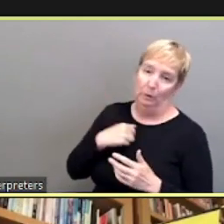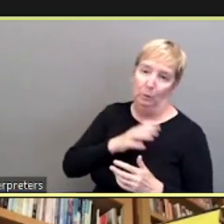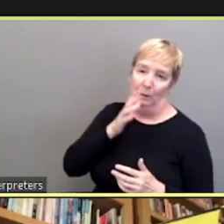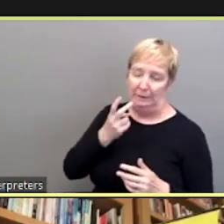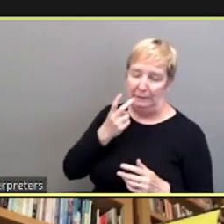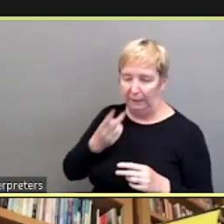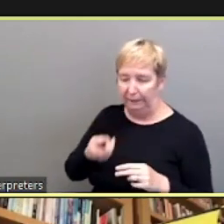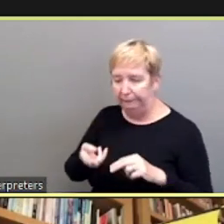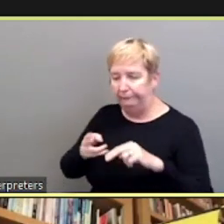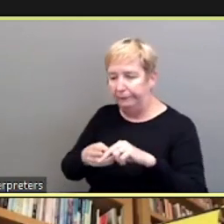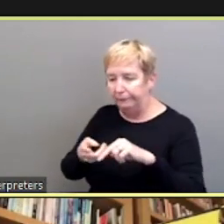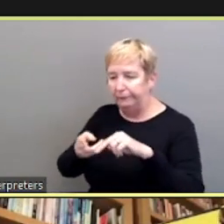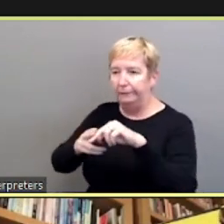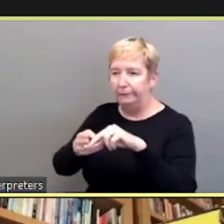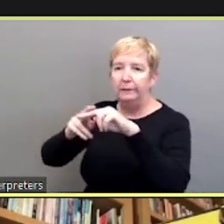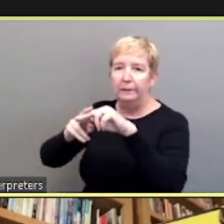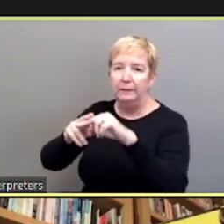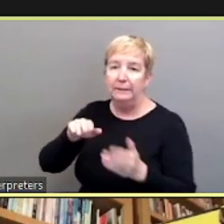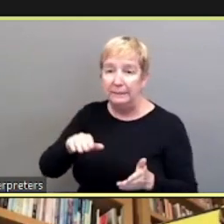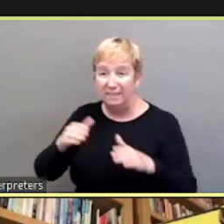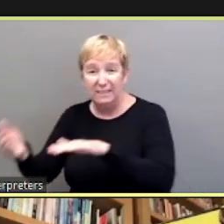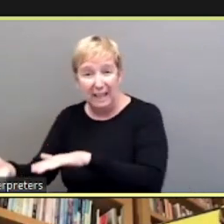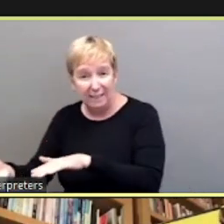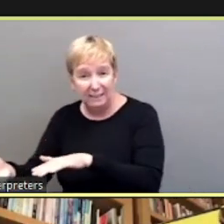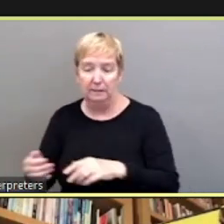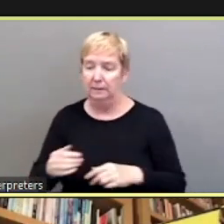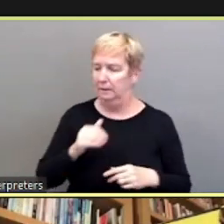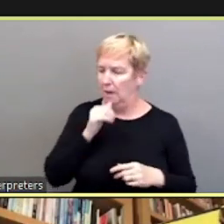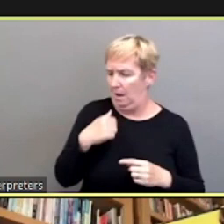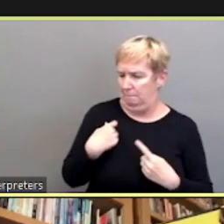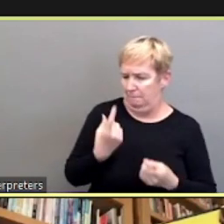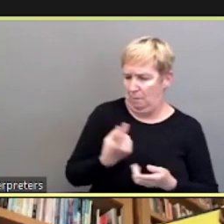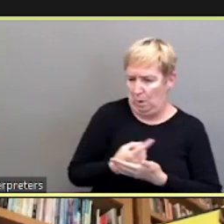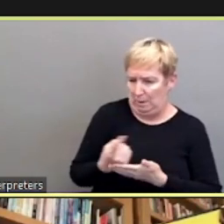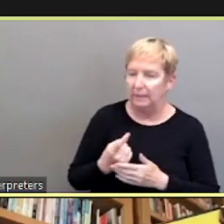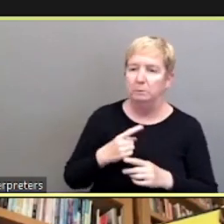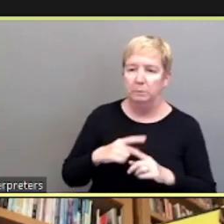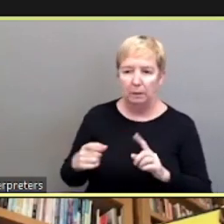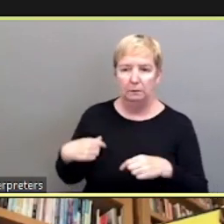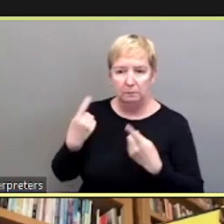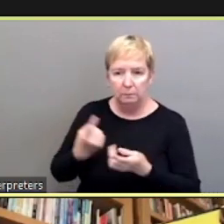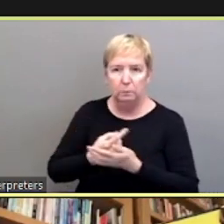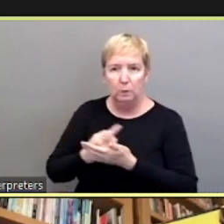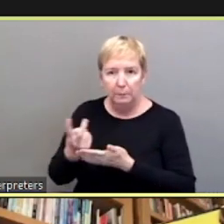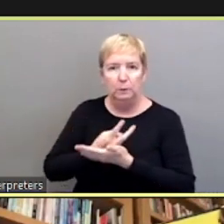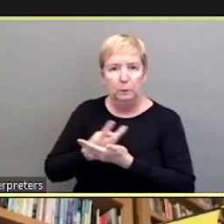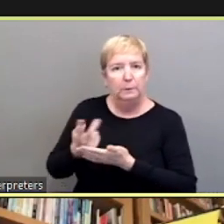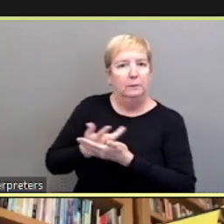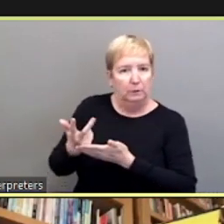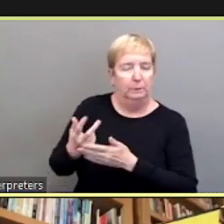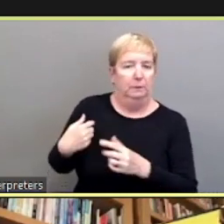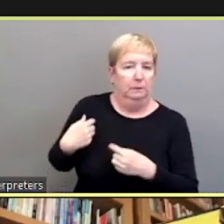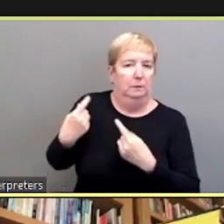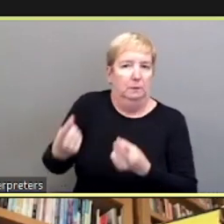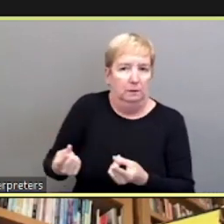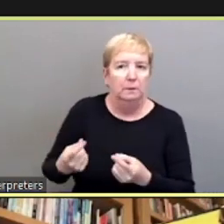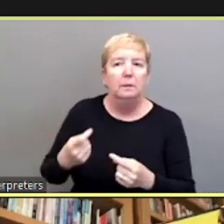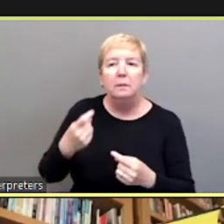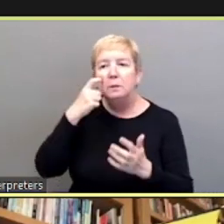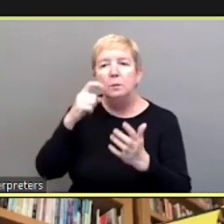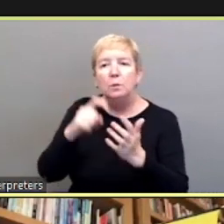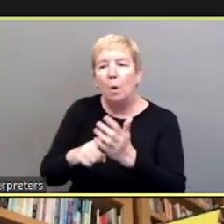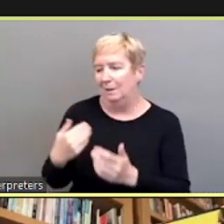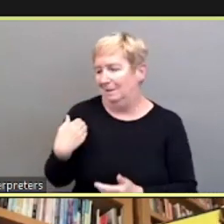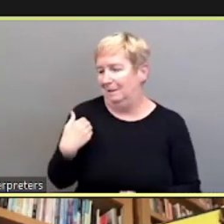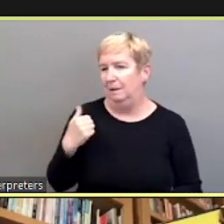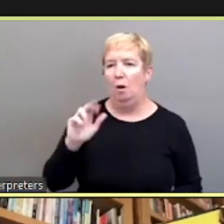deaths, not just for the prior week, but for multiple prior weeks. And you can see that those last 2 weeks in August, where I think